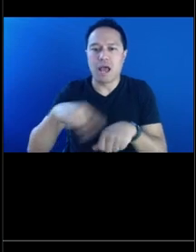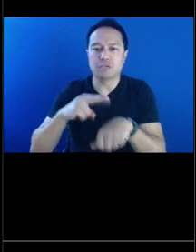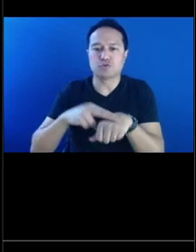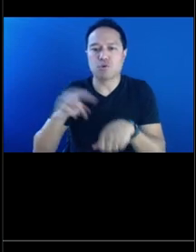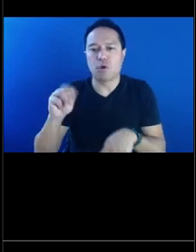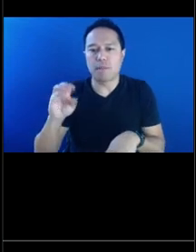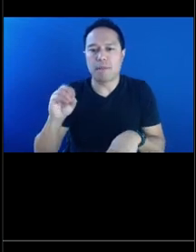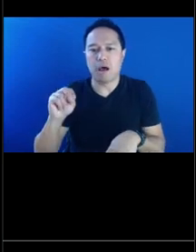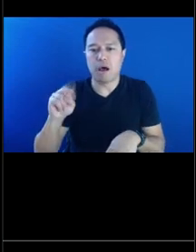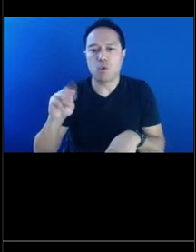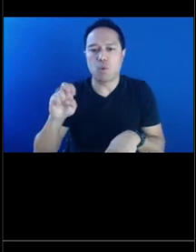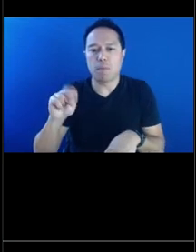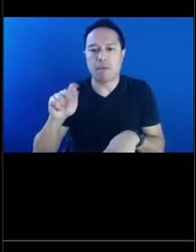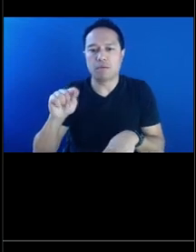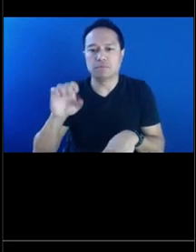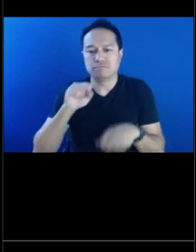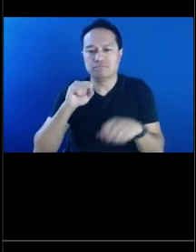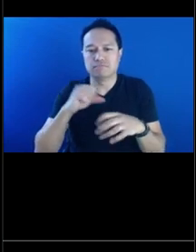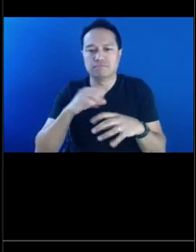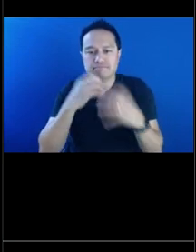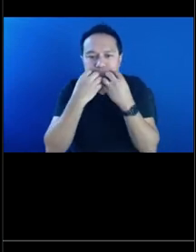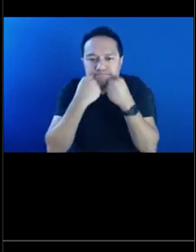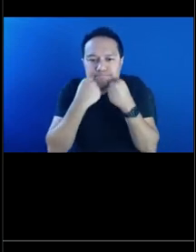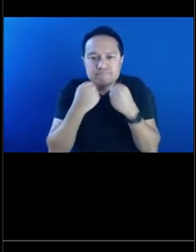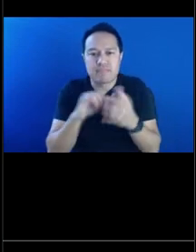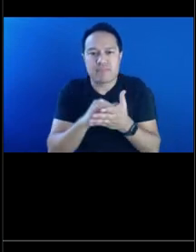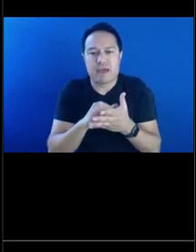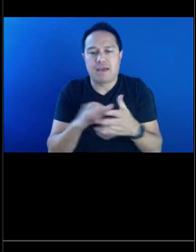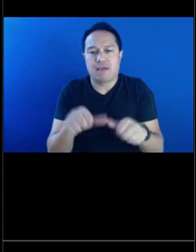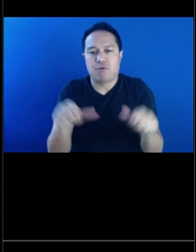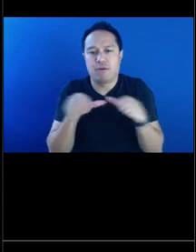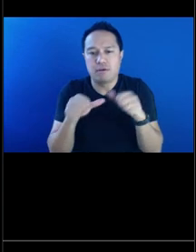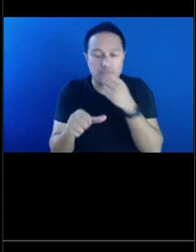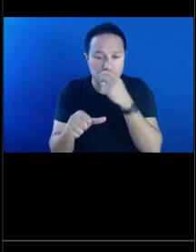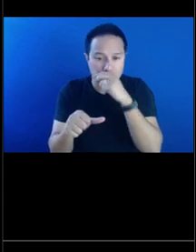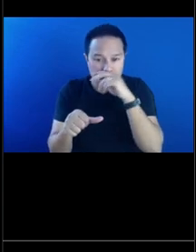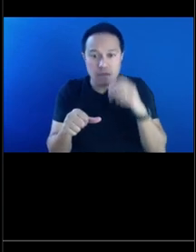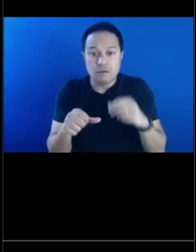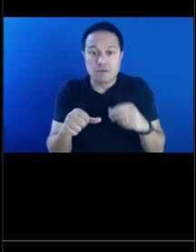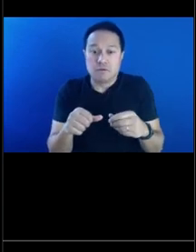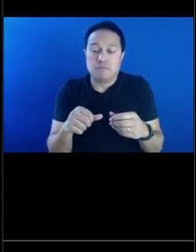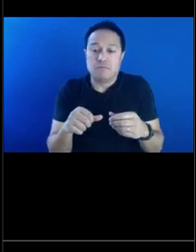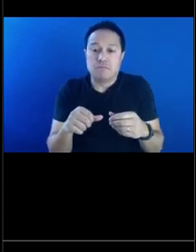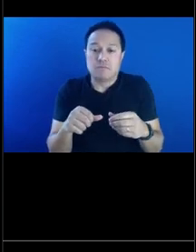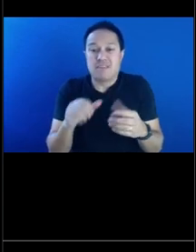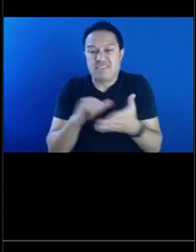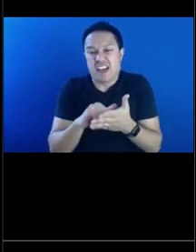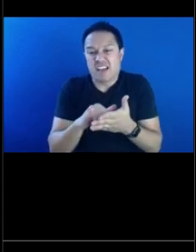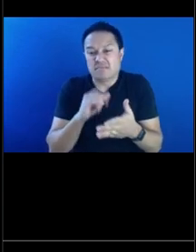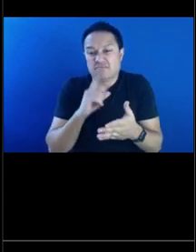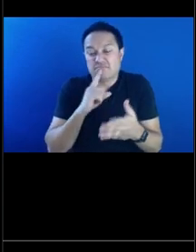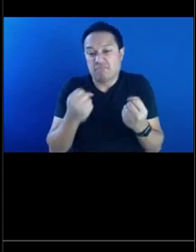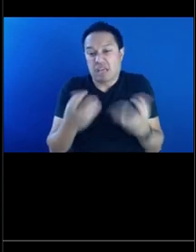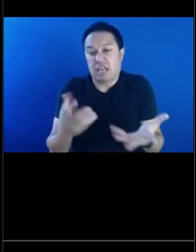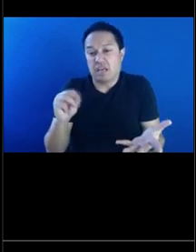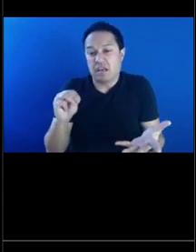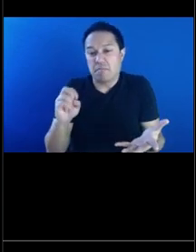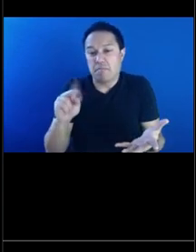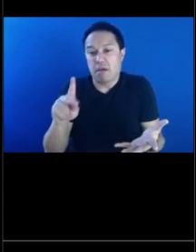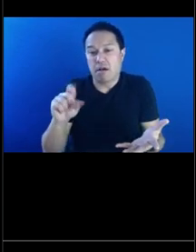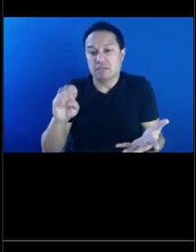protects this marine area that encompasses a really large portion of the Hawaiian monk seals range. And in fact, most of the Hawaiian monk